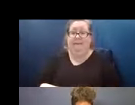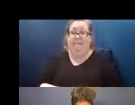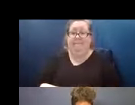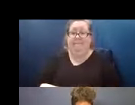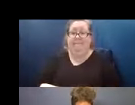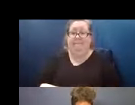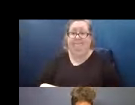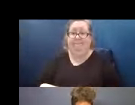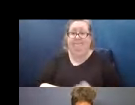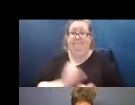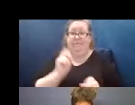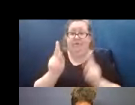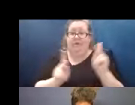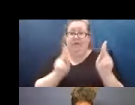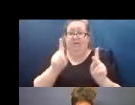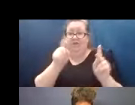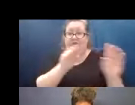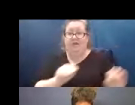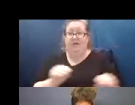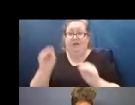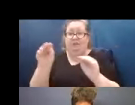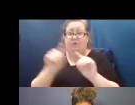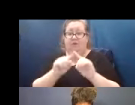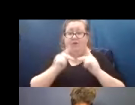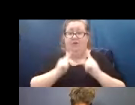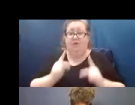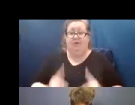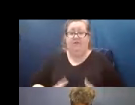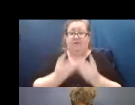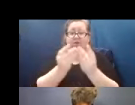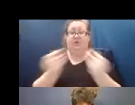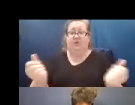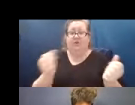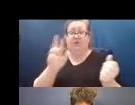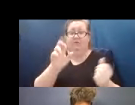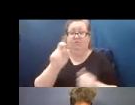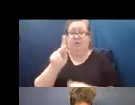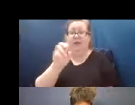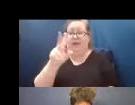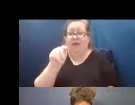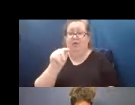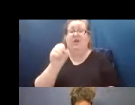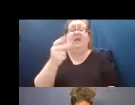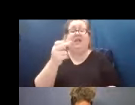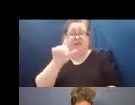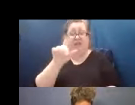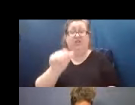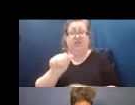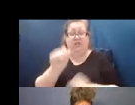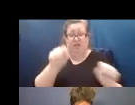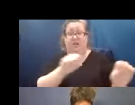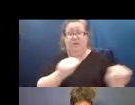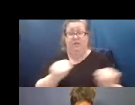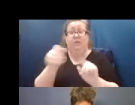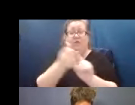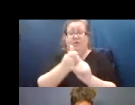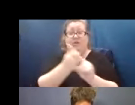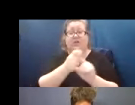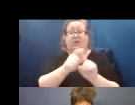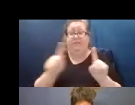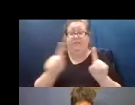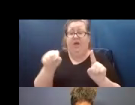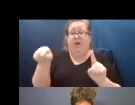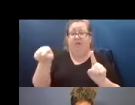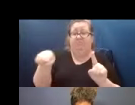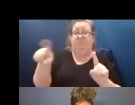So there's folks who need to move to the physical solutions breakout. Yes, Sheila, you can move yourself, but also a facilitator